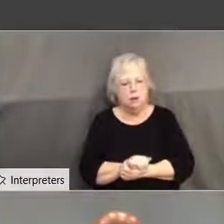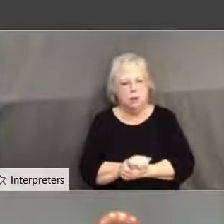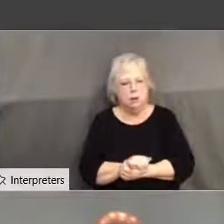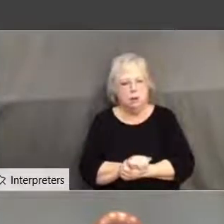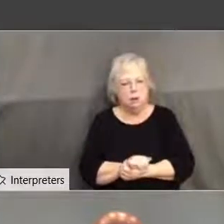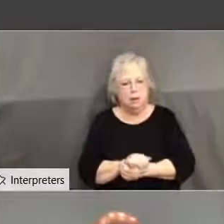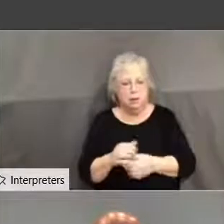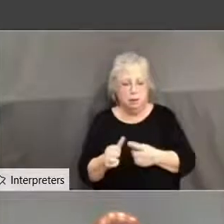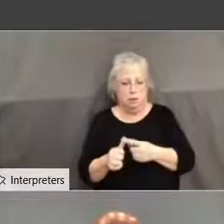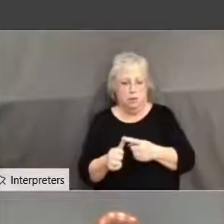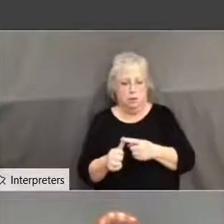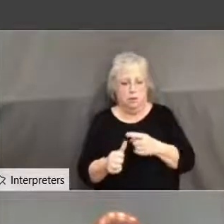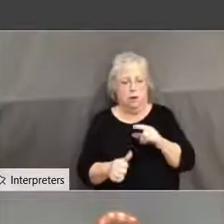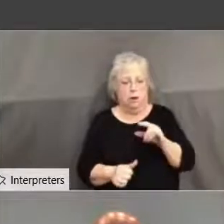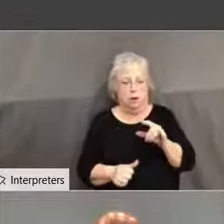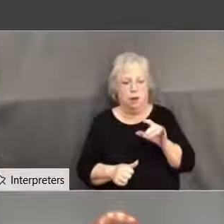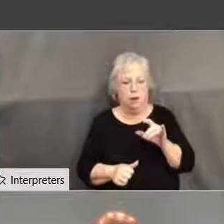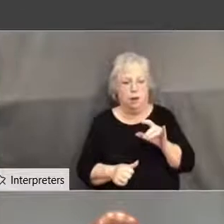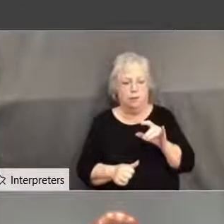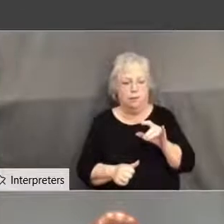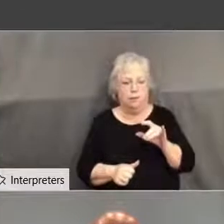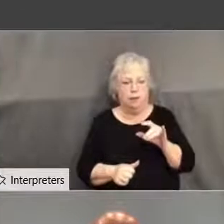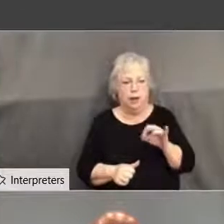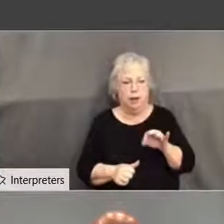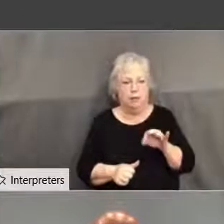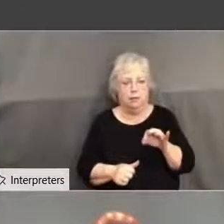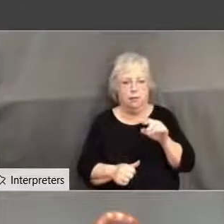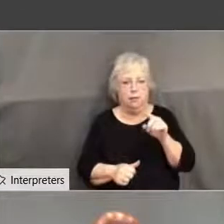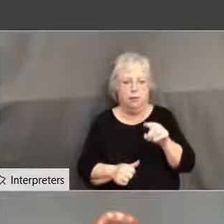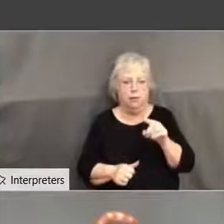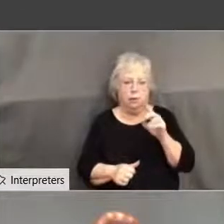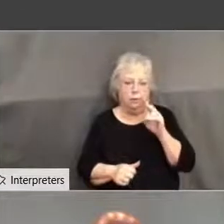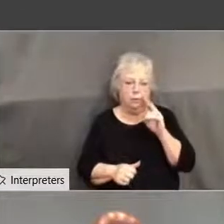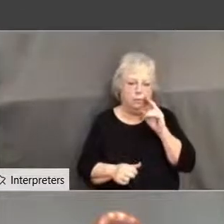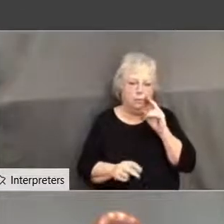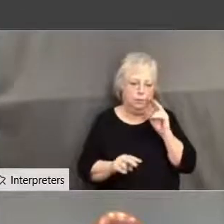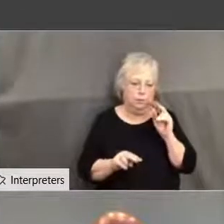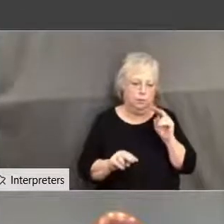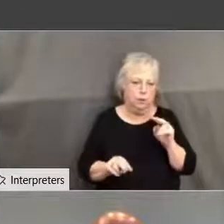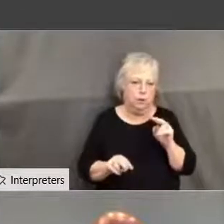if you look at the rate,